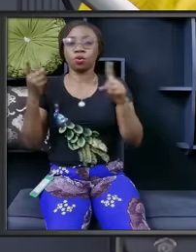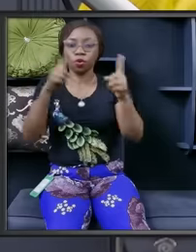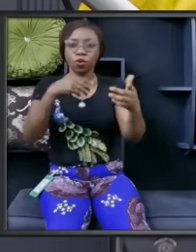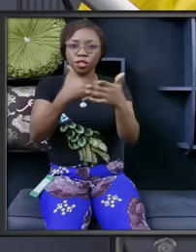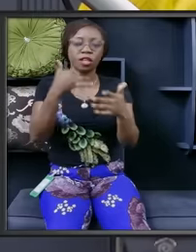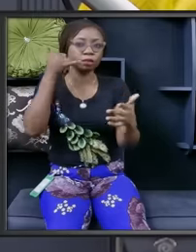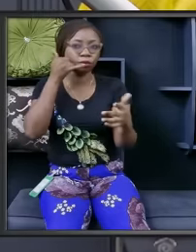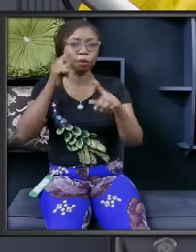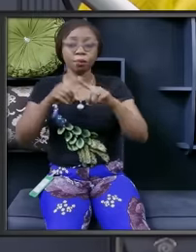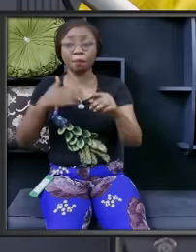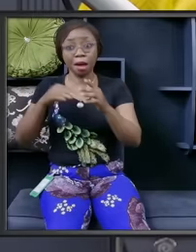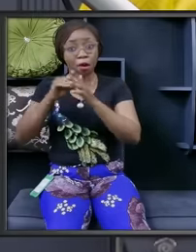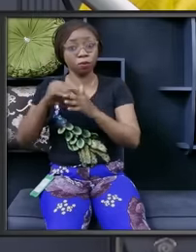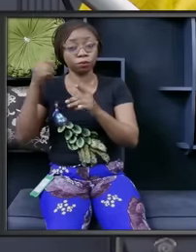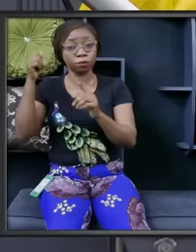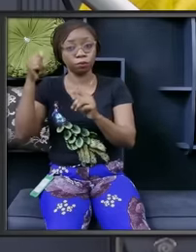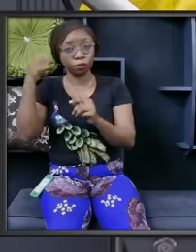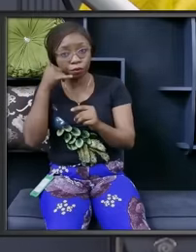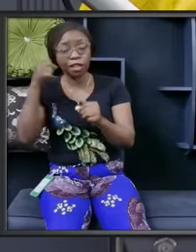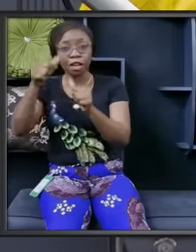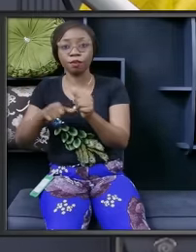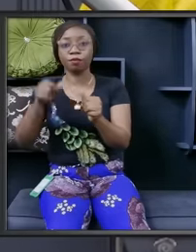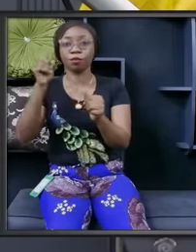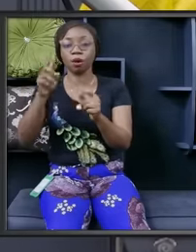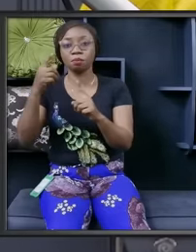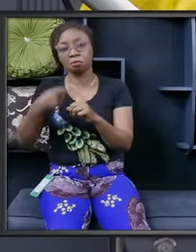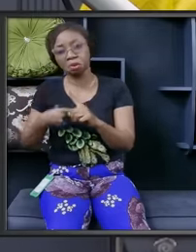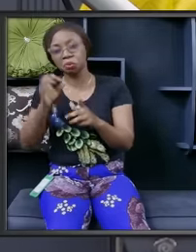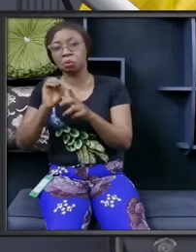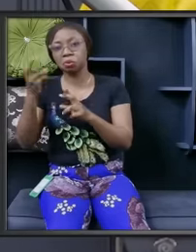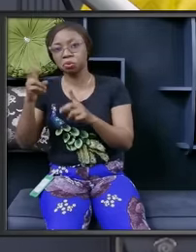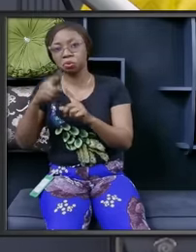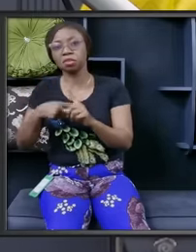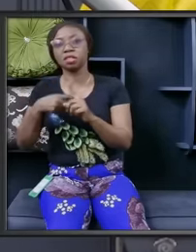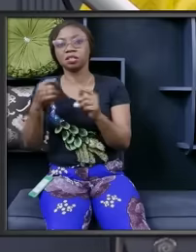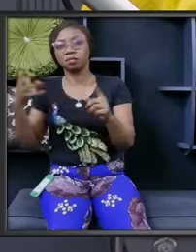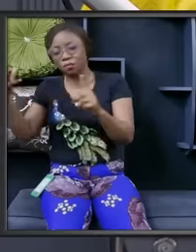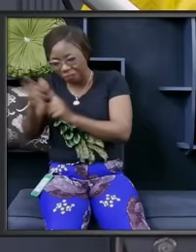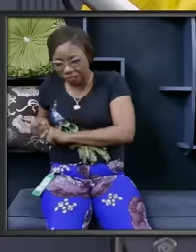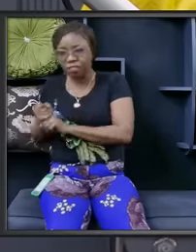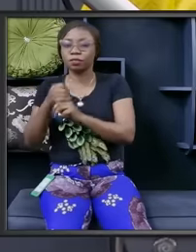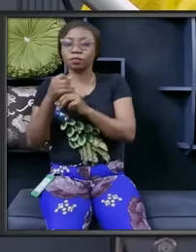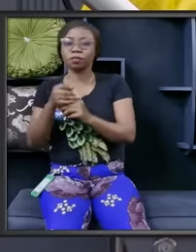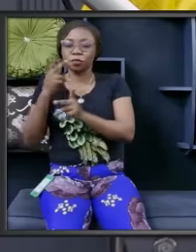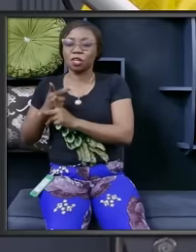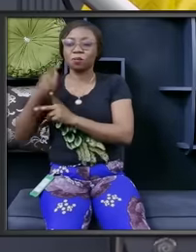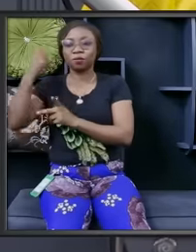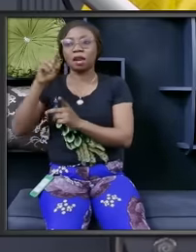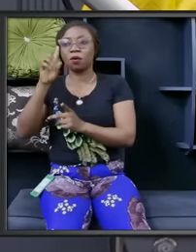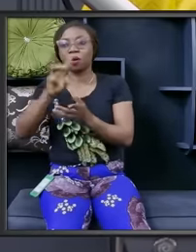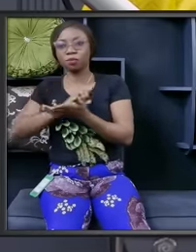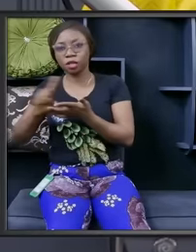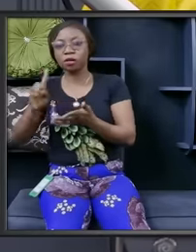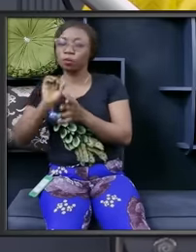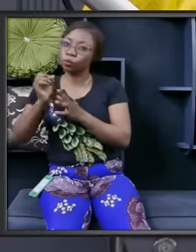own phone, every month or every 2 months, he sees him. And if he sees him, he go hold him for like one week or 2 weeks before he